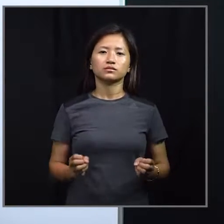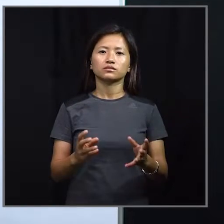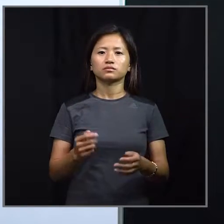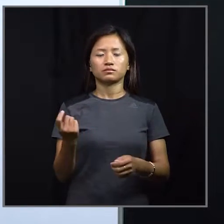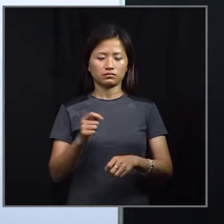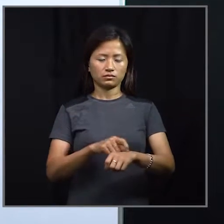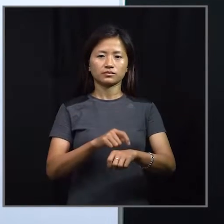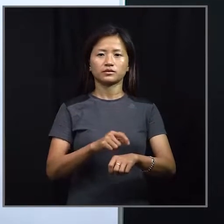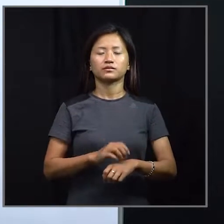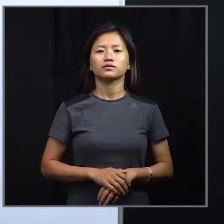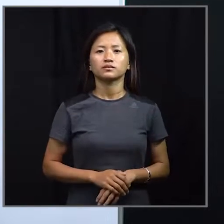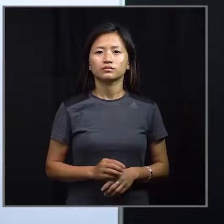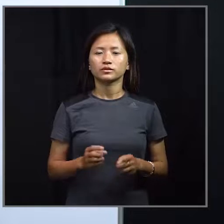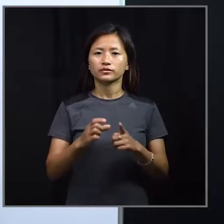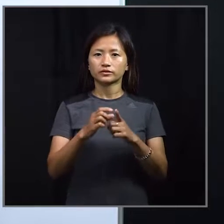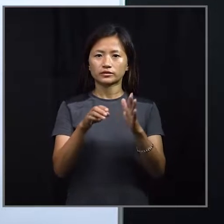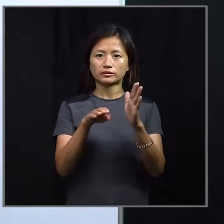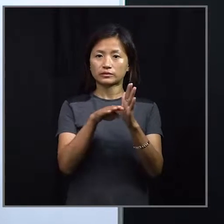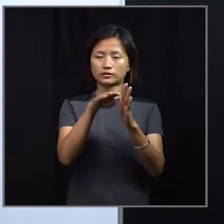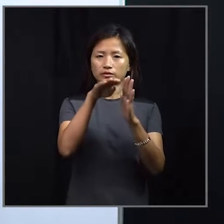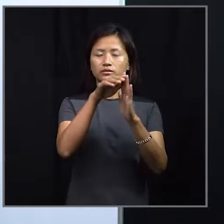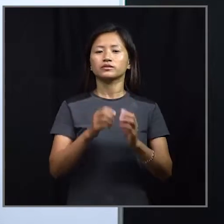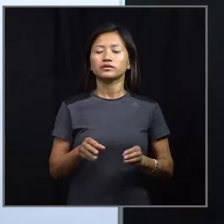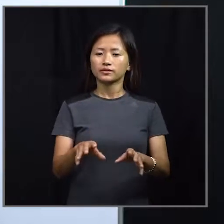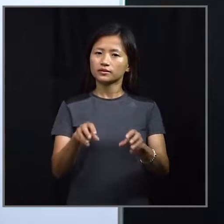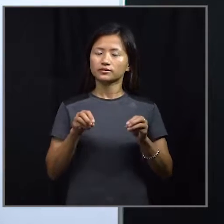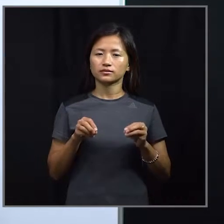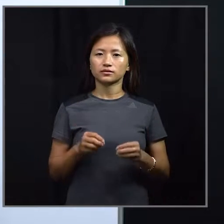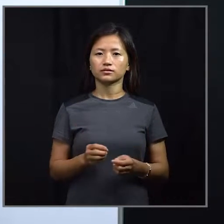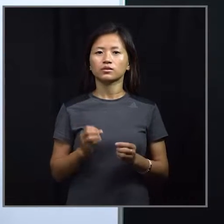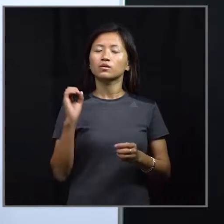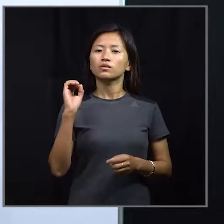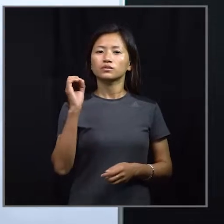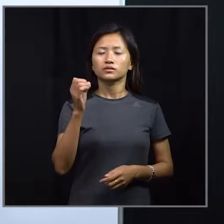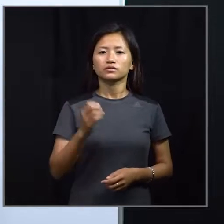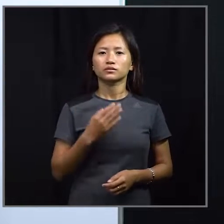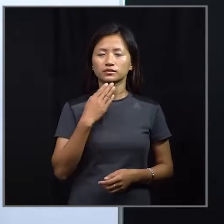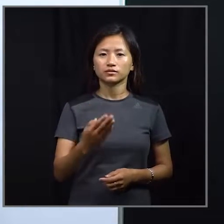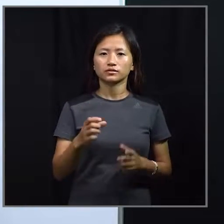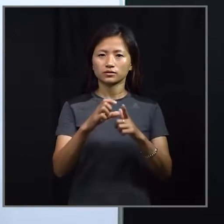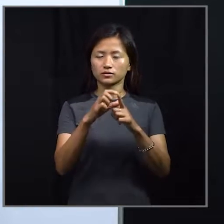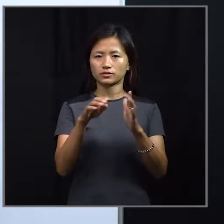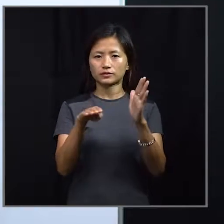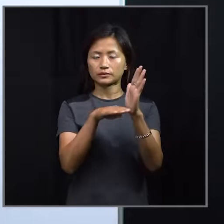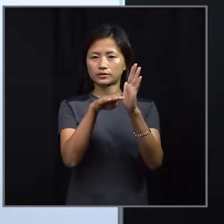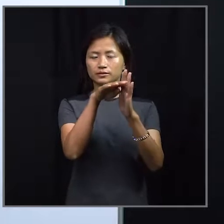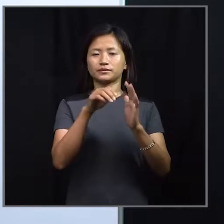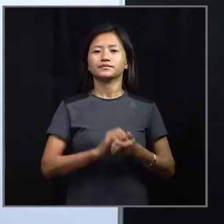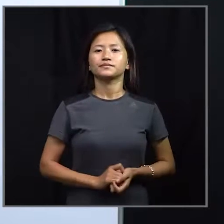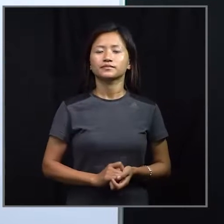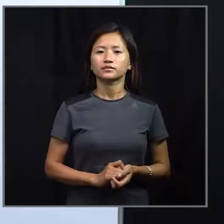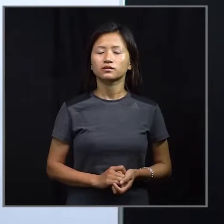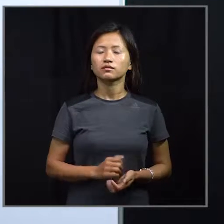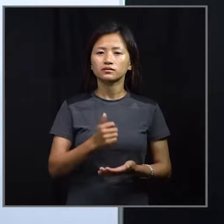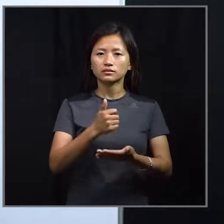on time, but because of the department, we are getting this opportunity. So we should be very thankful to the department. Now, in this